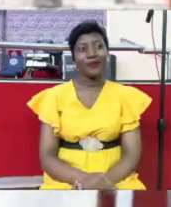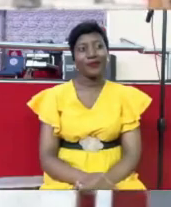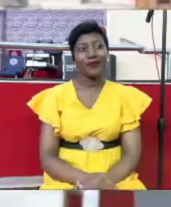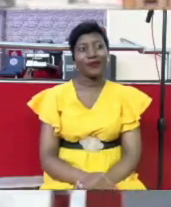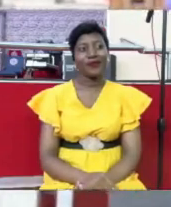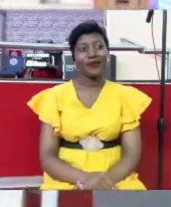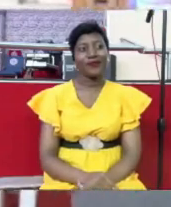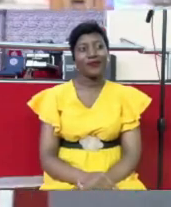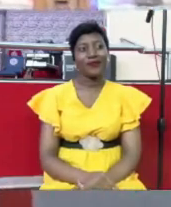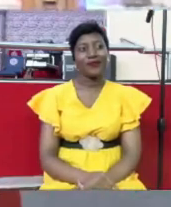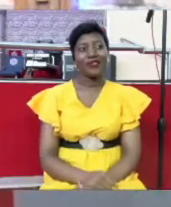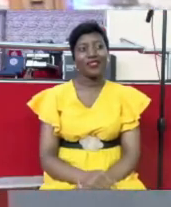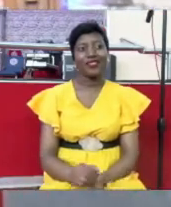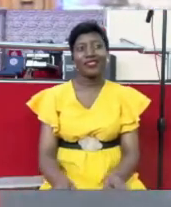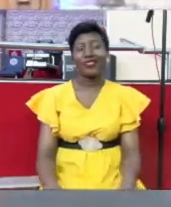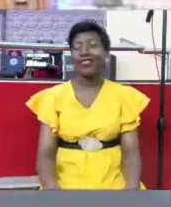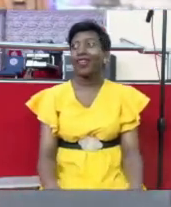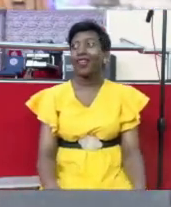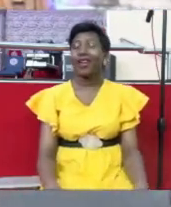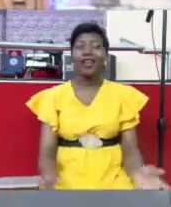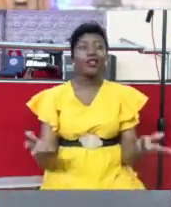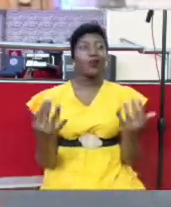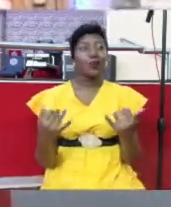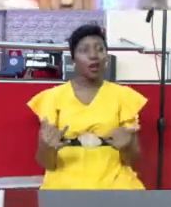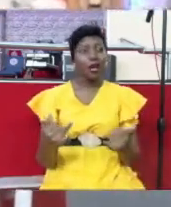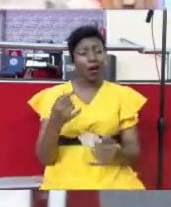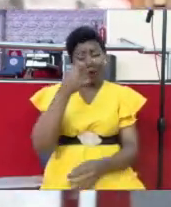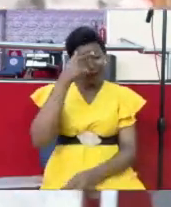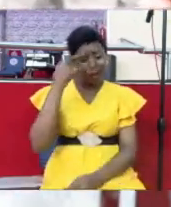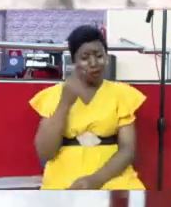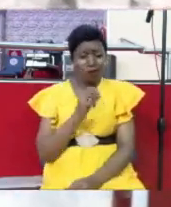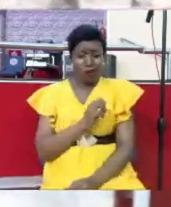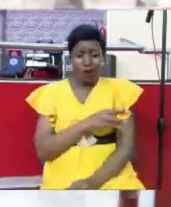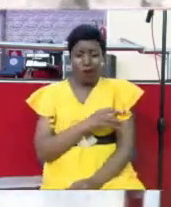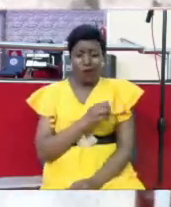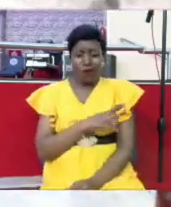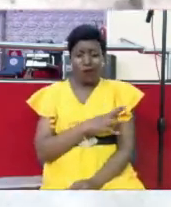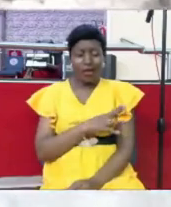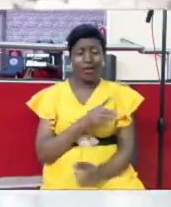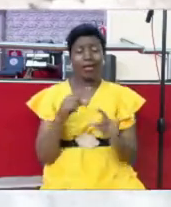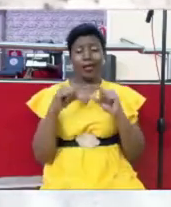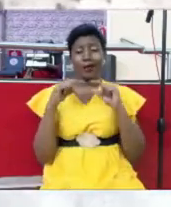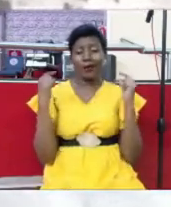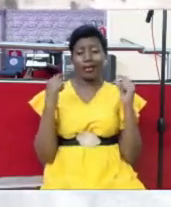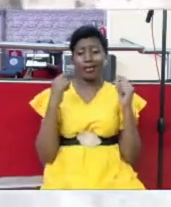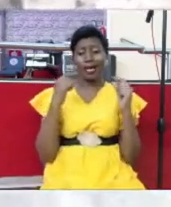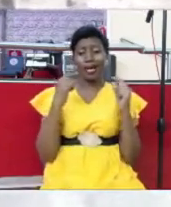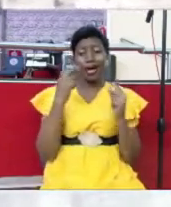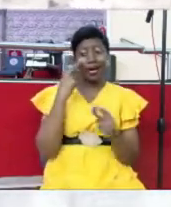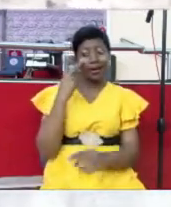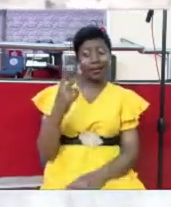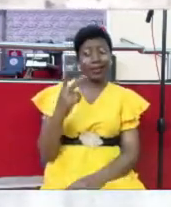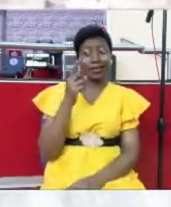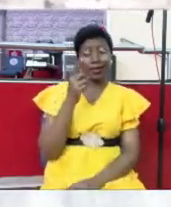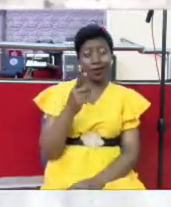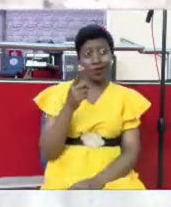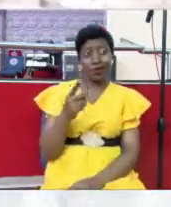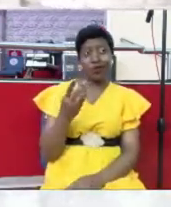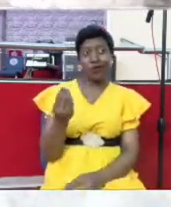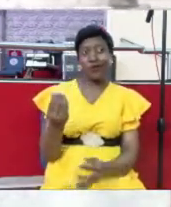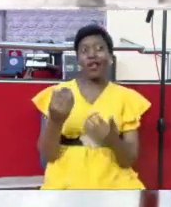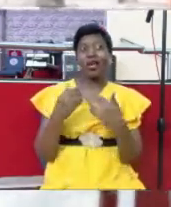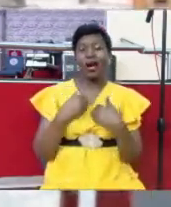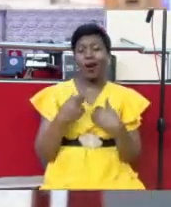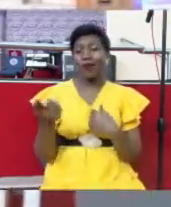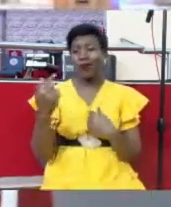yao, mkuje hapa utoe. And so because you are afraid that the man of God or the woman of God has already seen, you come running to the altar. You